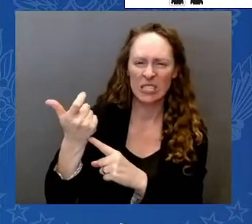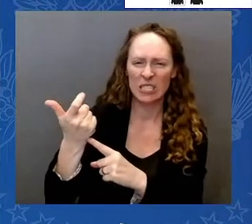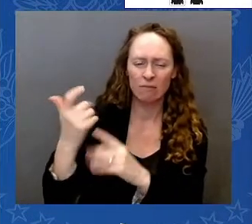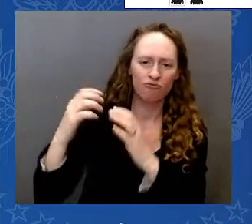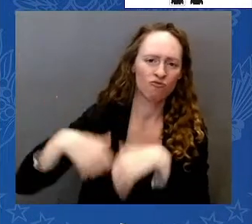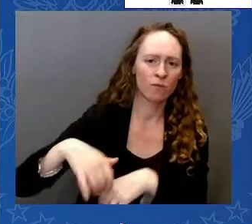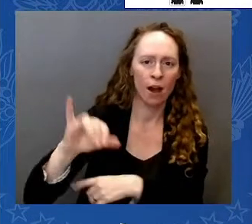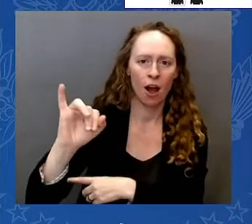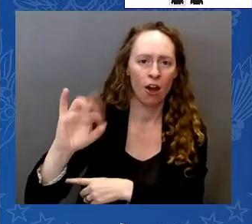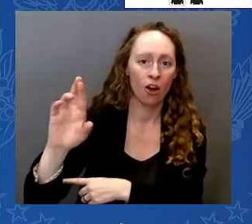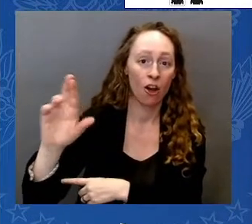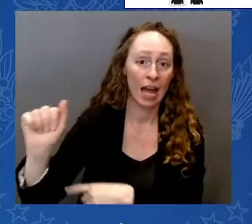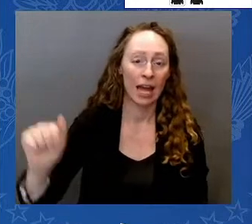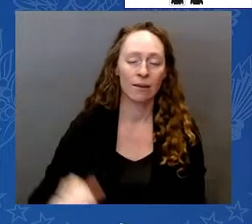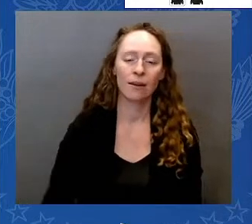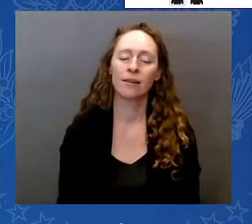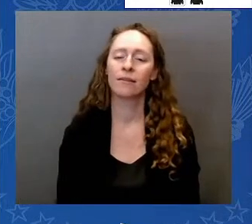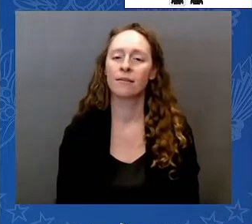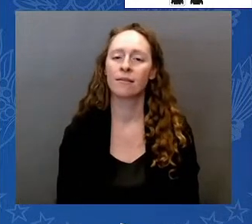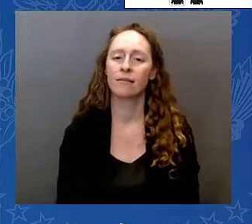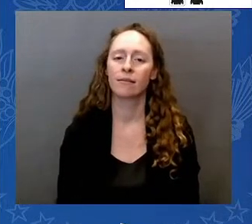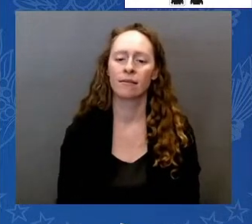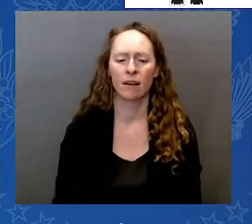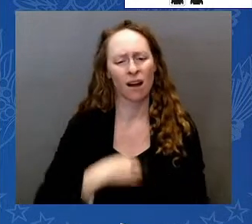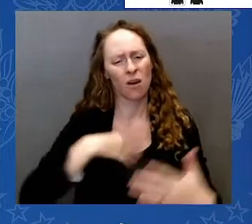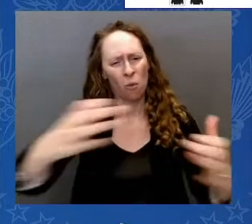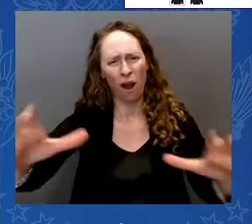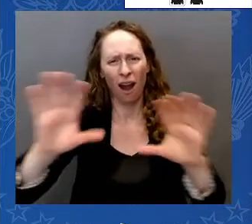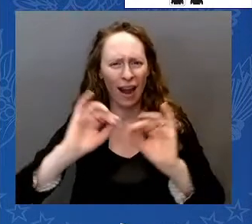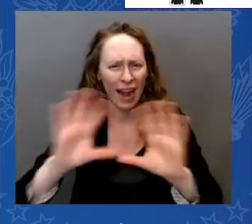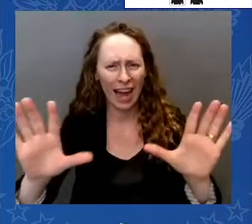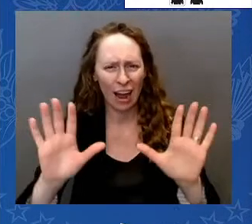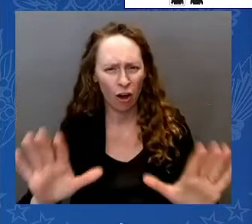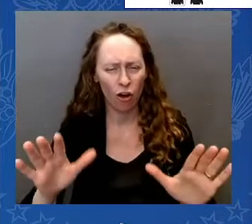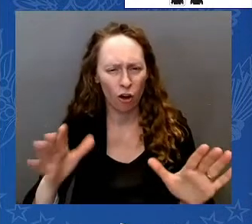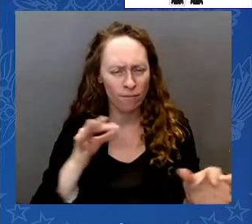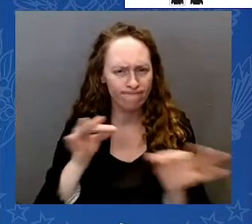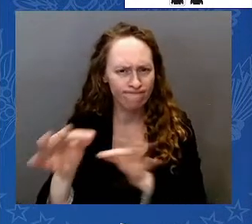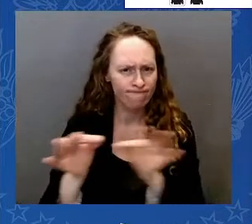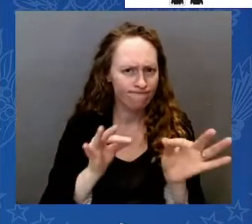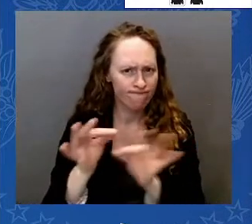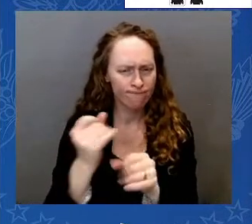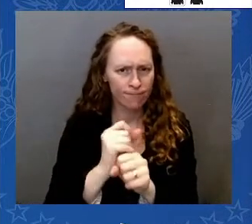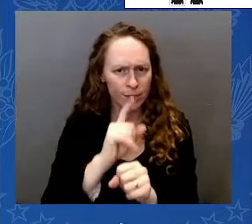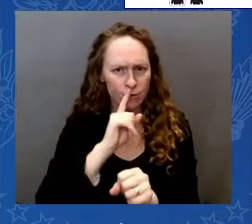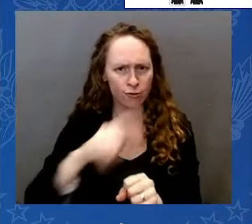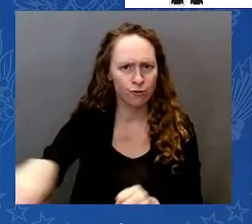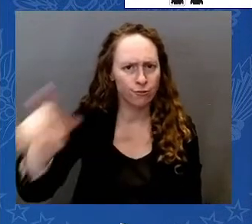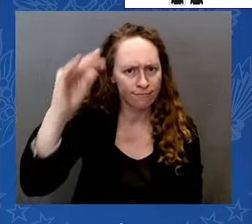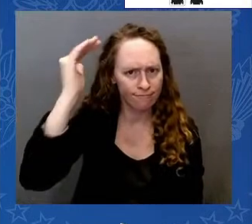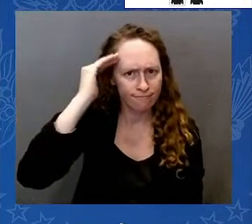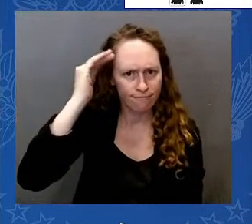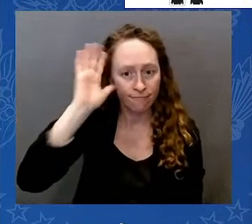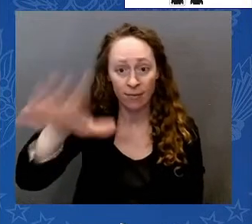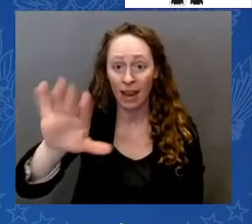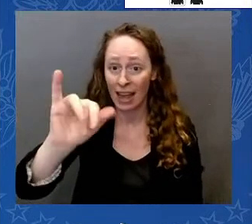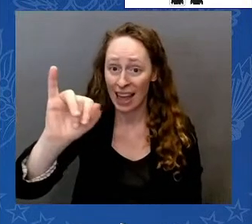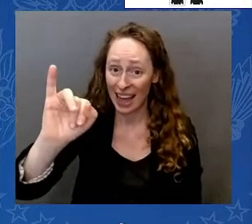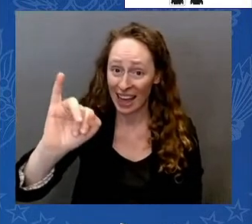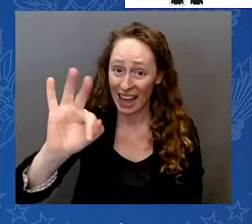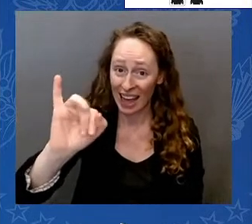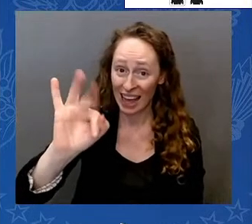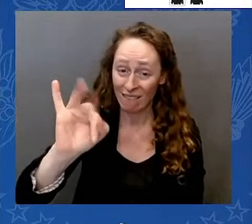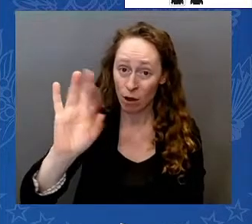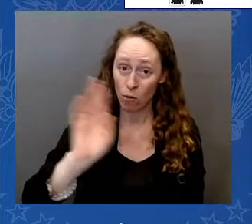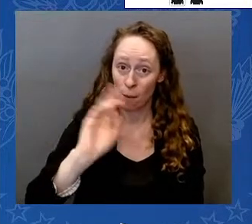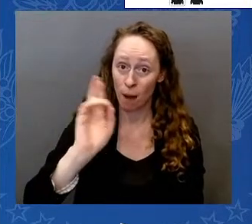means. Republicans take control of the Congress means the power we just gave Medicare to negotiate drug prices goes away, gone.